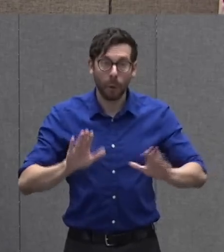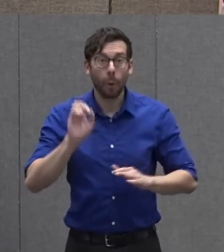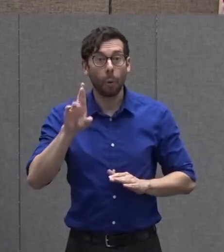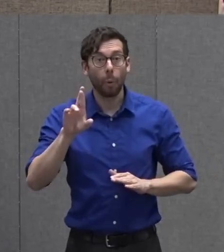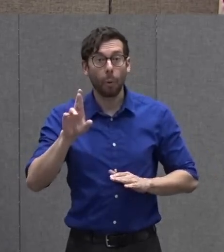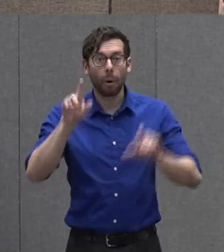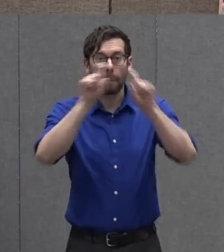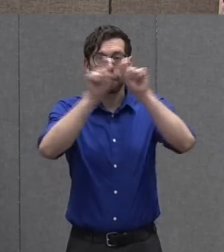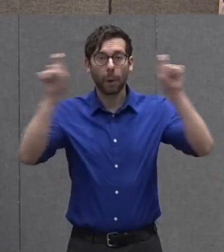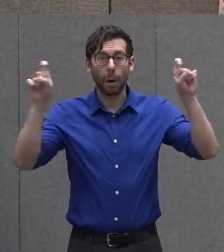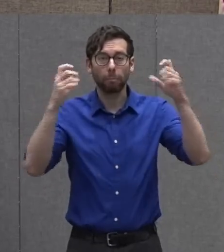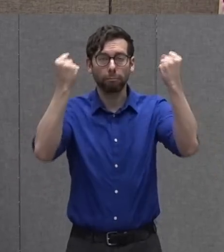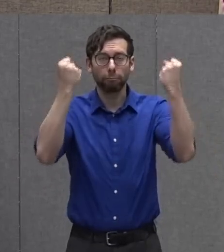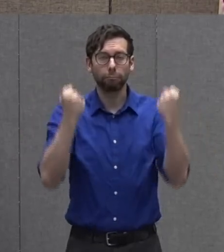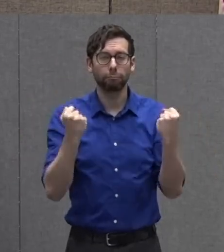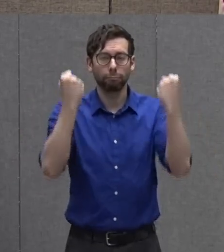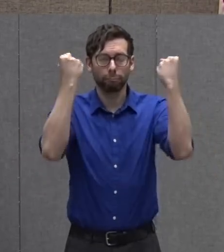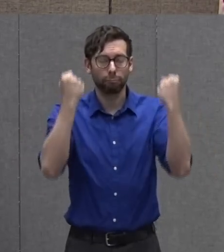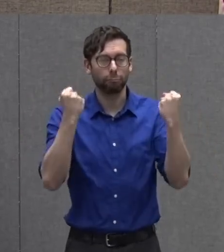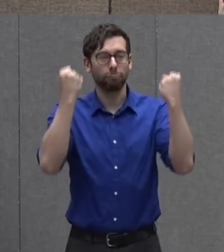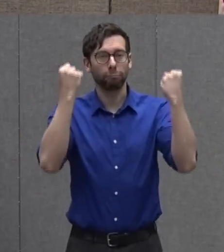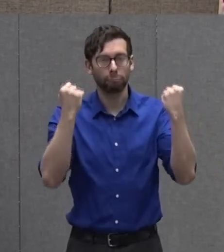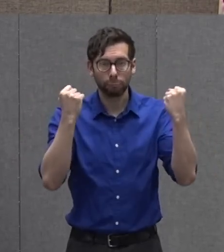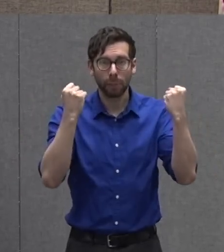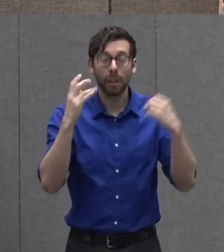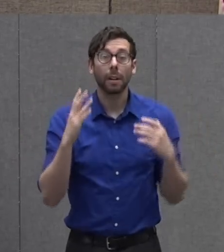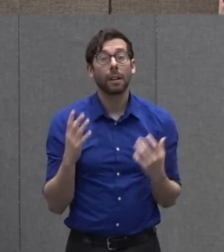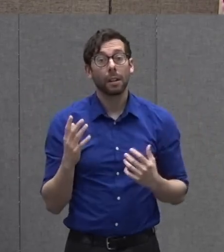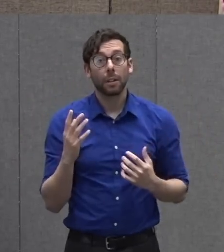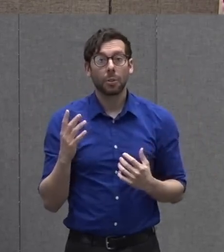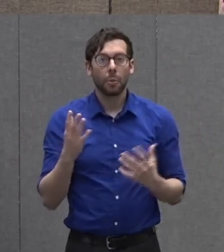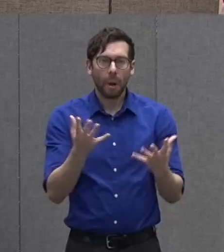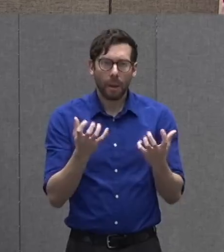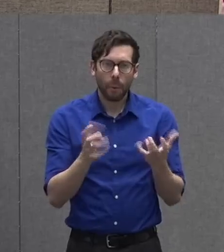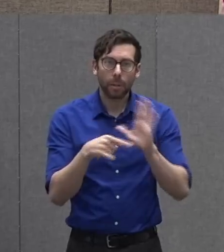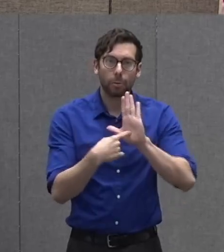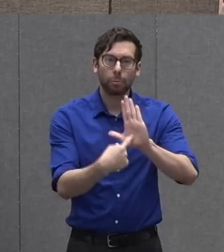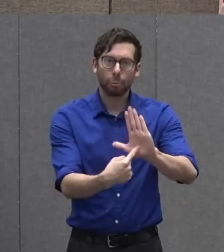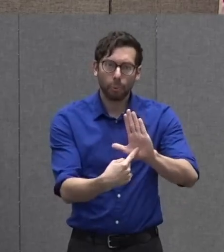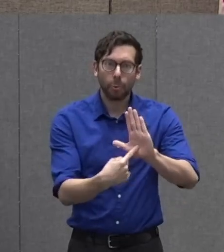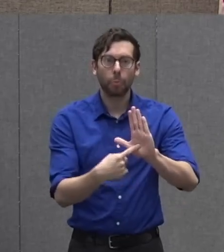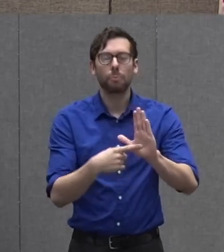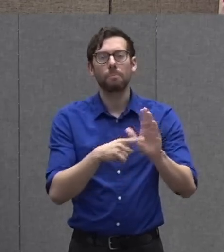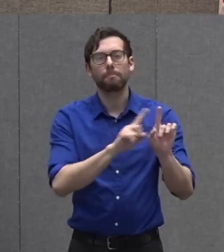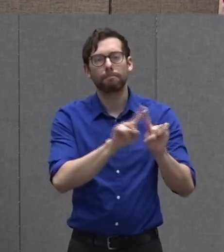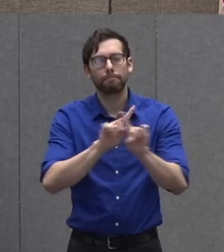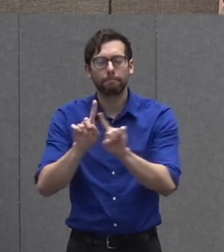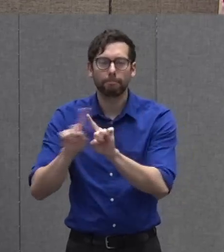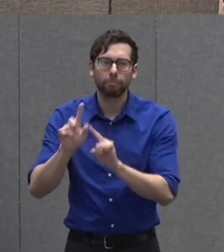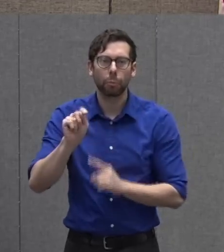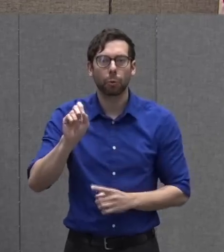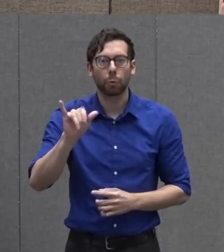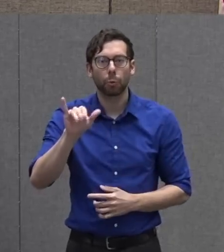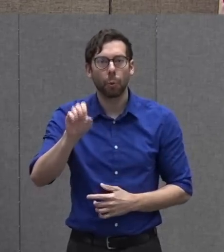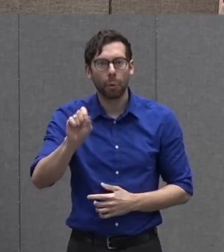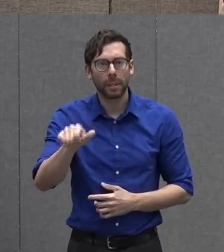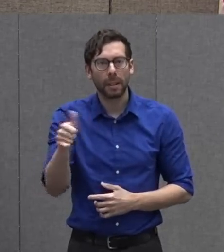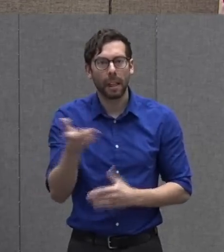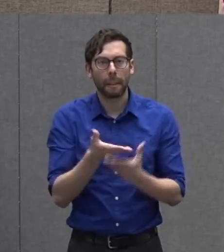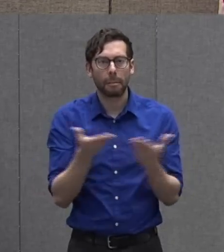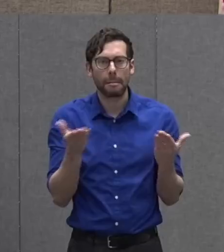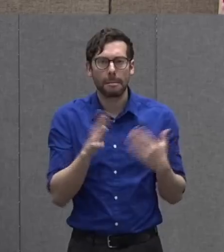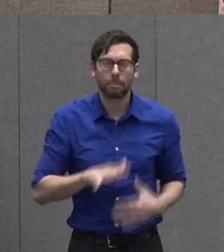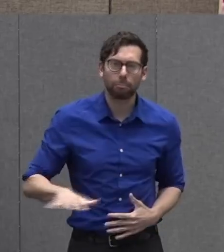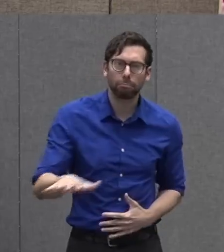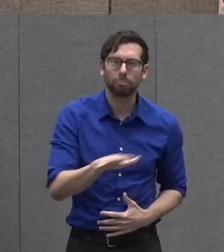with the toys we have or things in our kitchen or around wherever we are. So I'm going to start with this string, and I